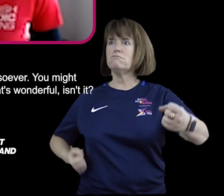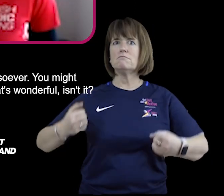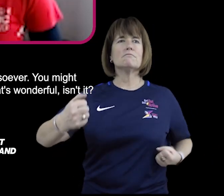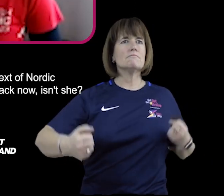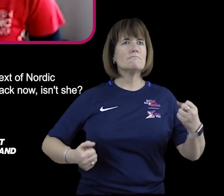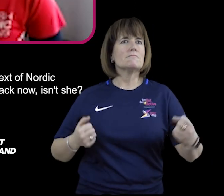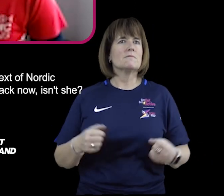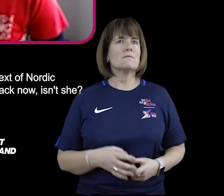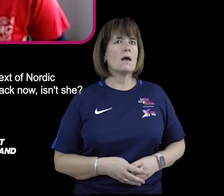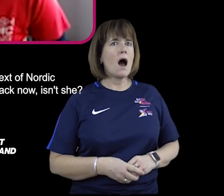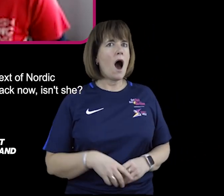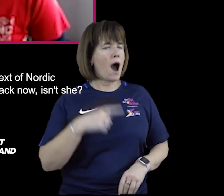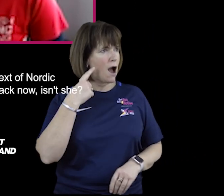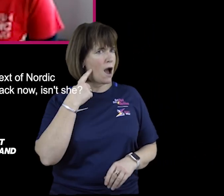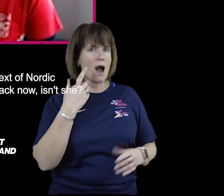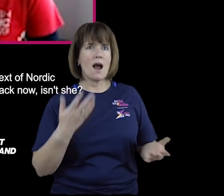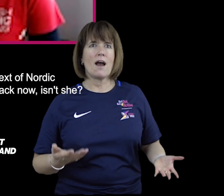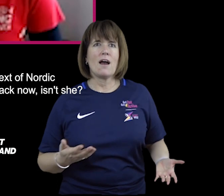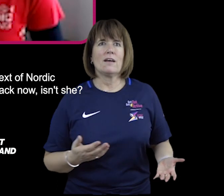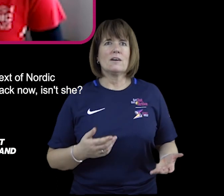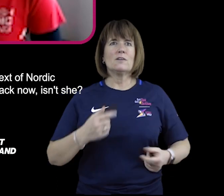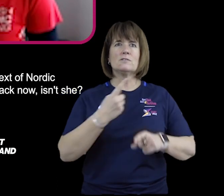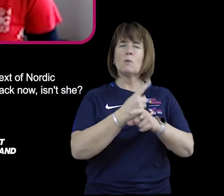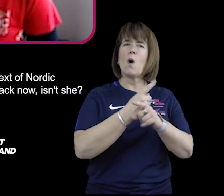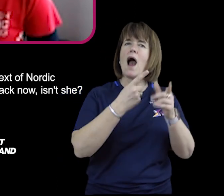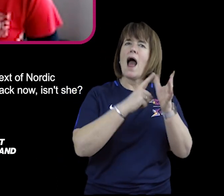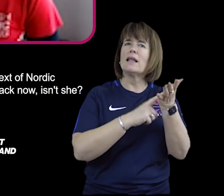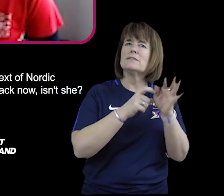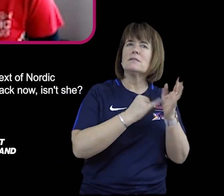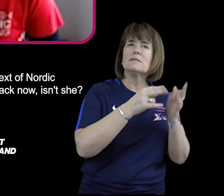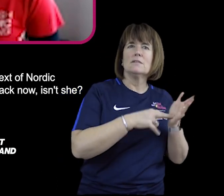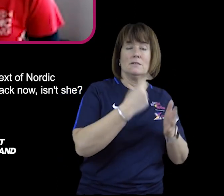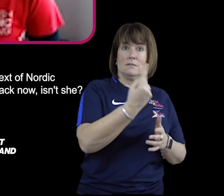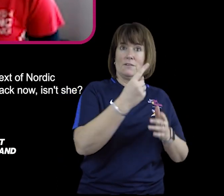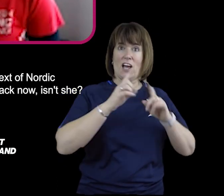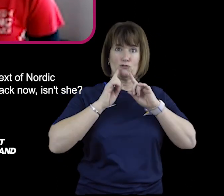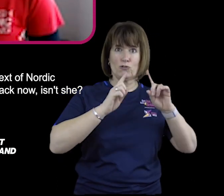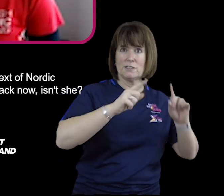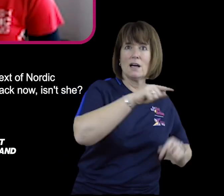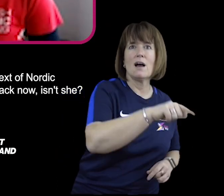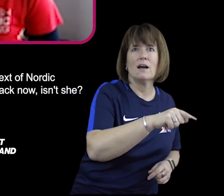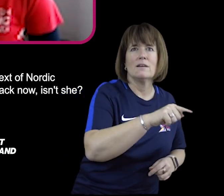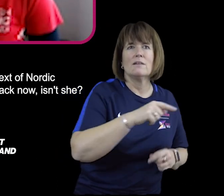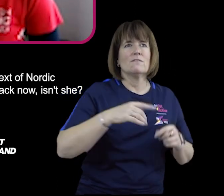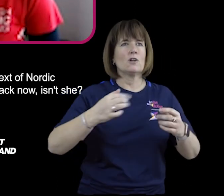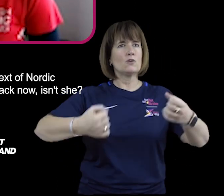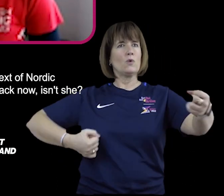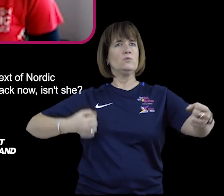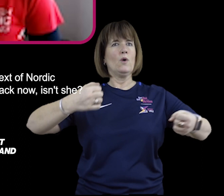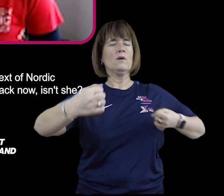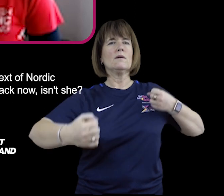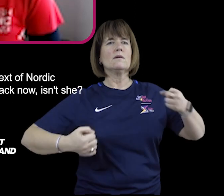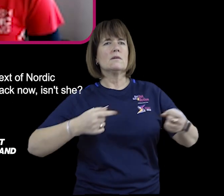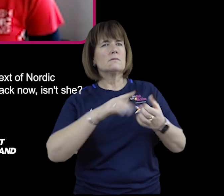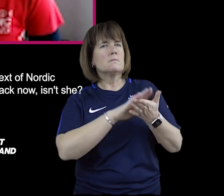easier. And I gather, Catherine, talking about Allyson, she is an instructor. So in the context of